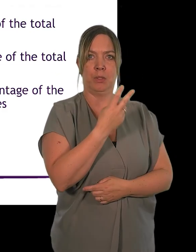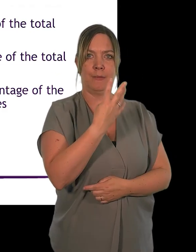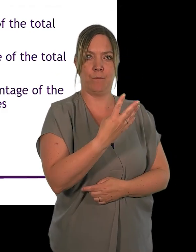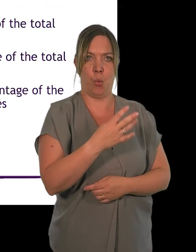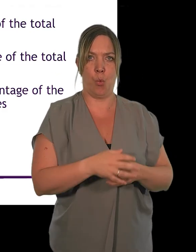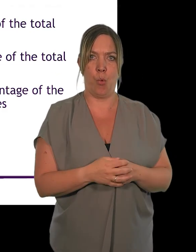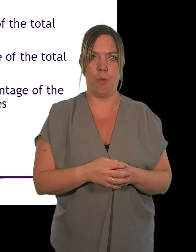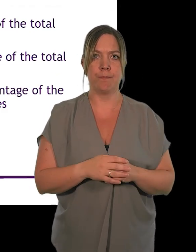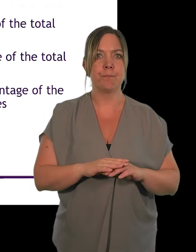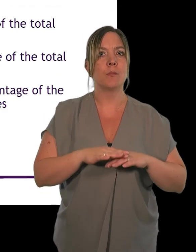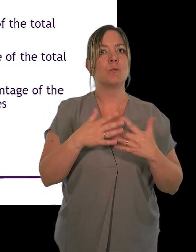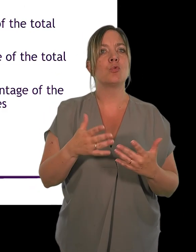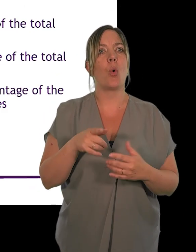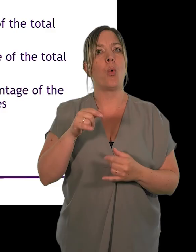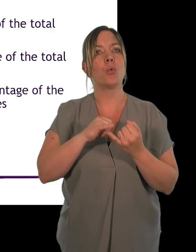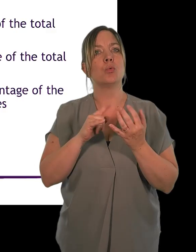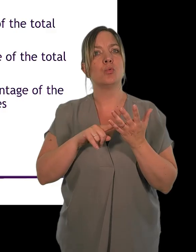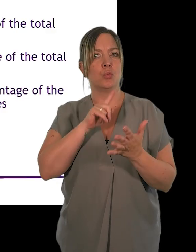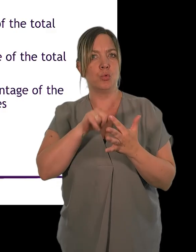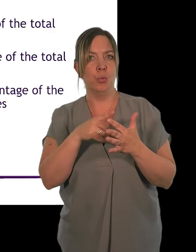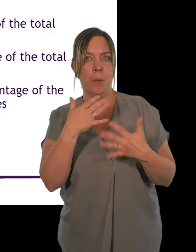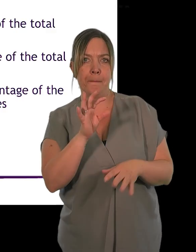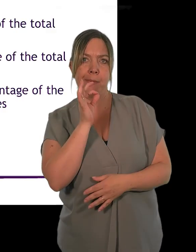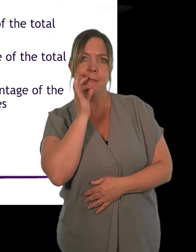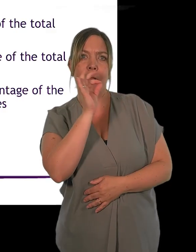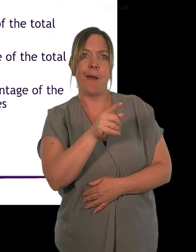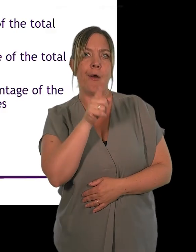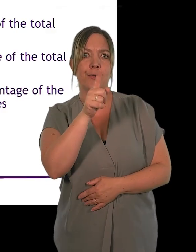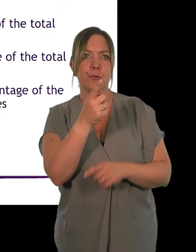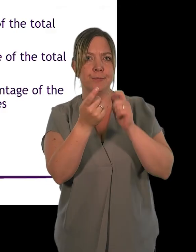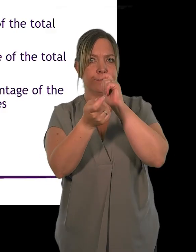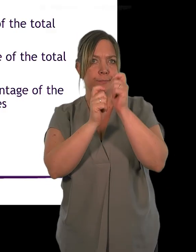percentage form for each of the departments to show